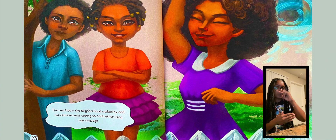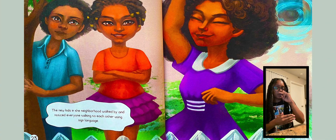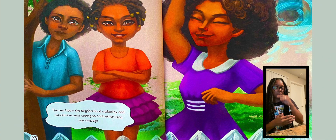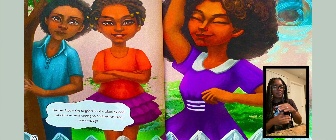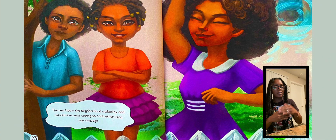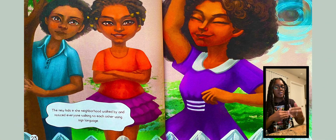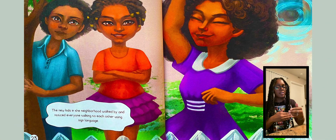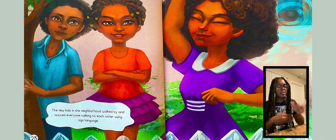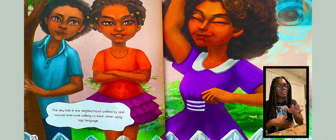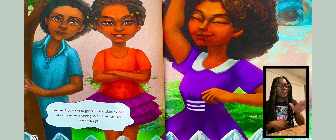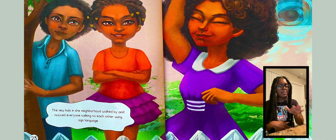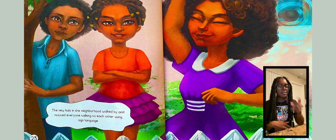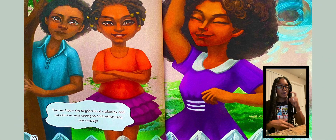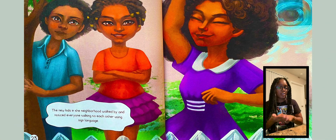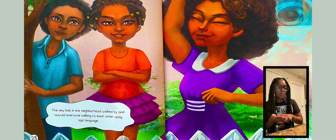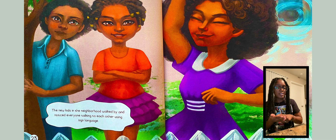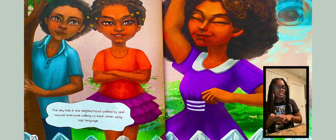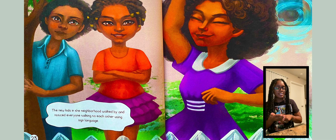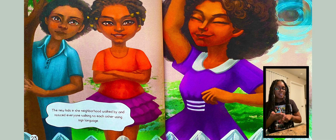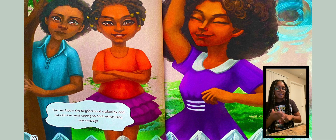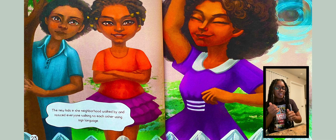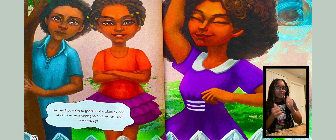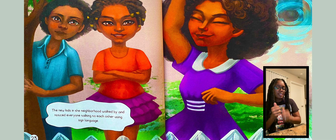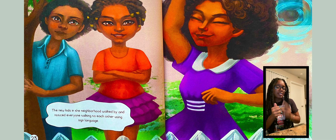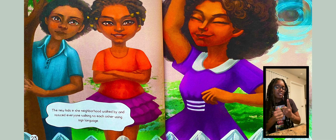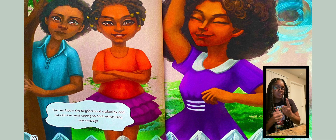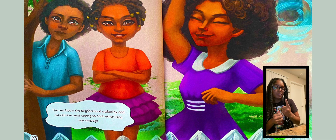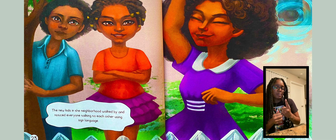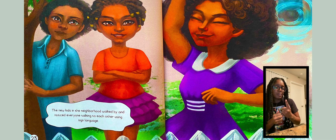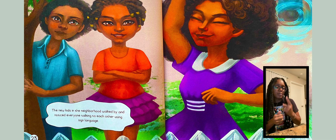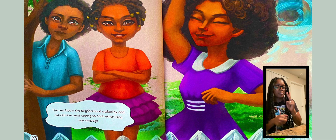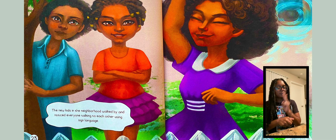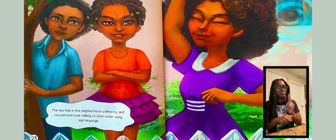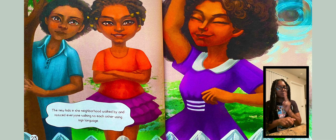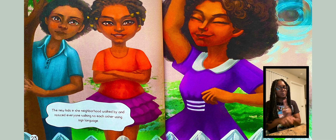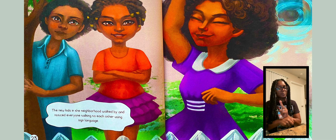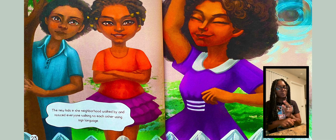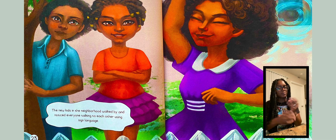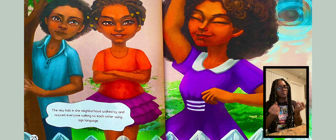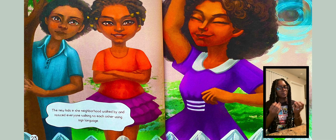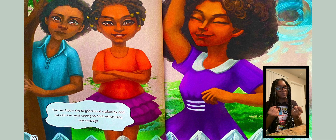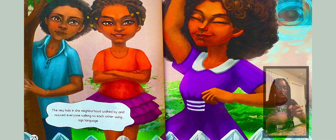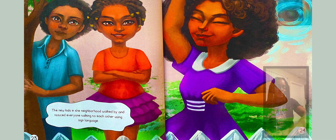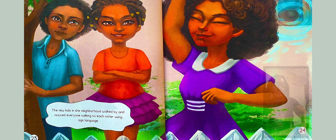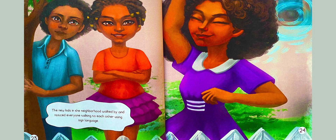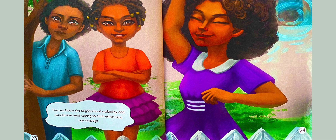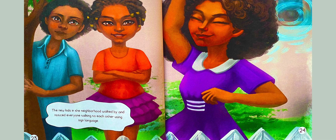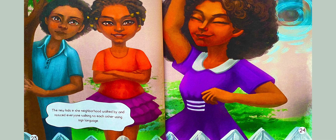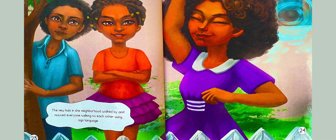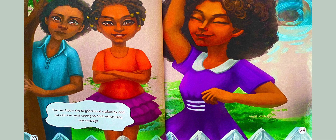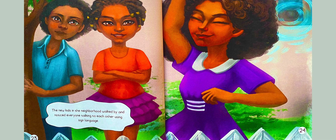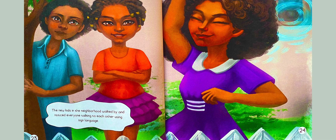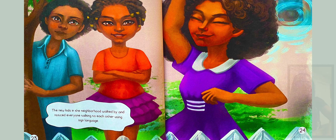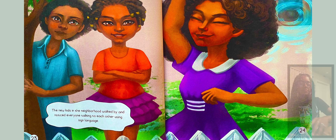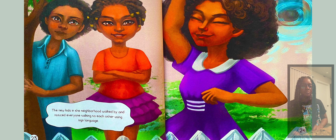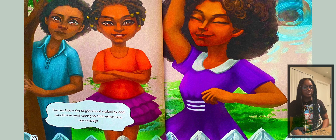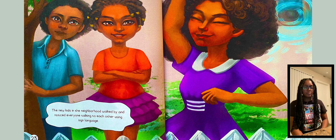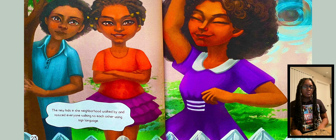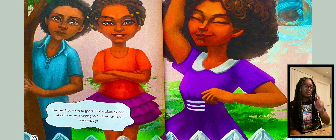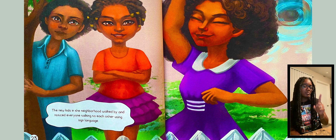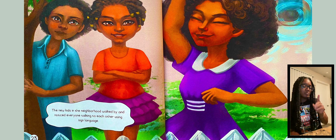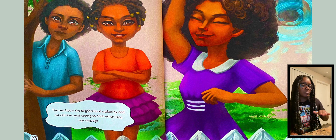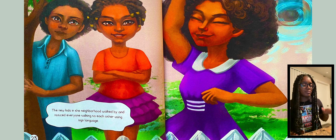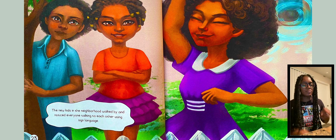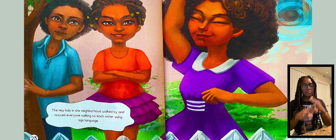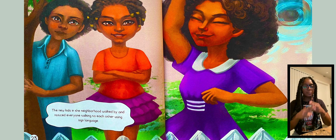The new kids in the neighborhood walked by and noticed everyone talking to each other using sign language. One of the